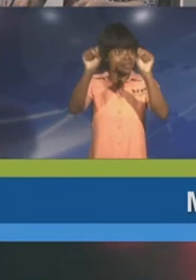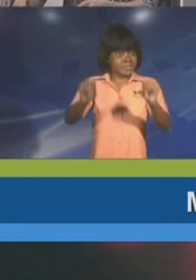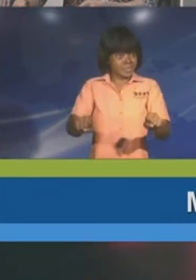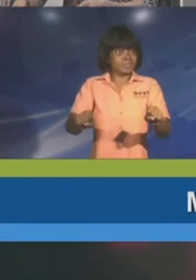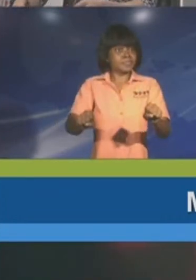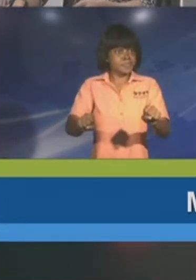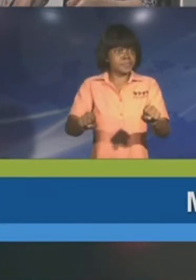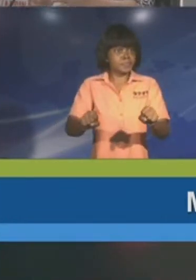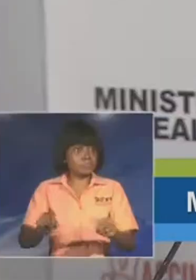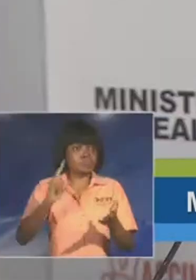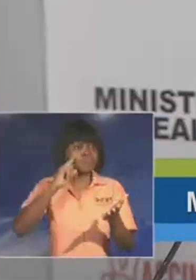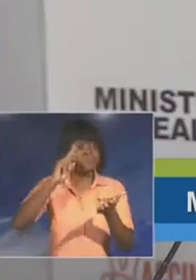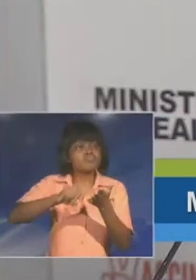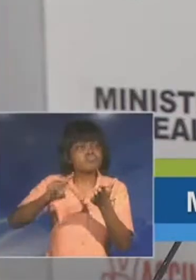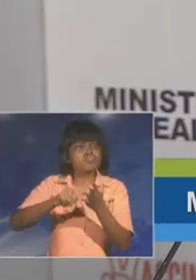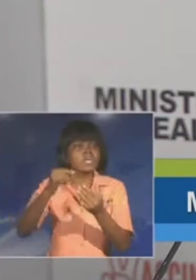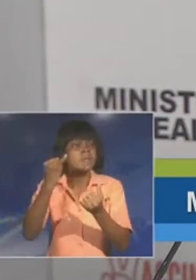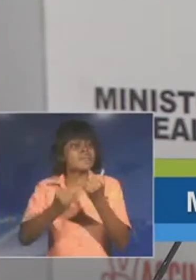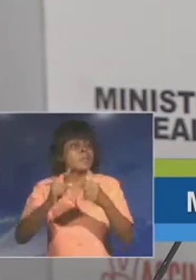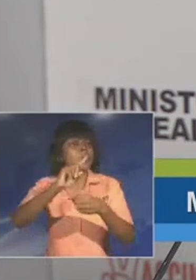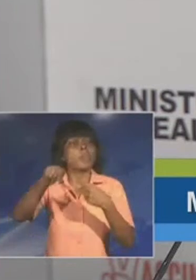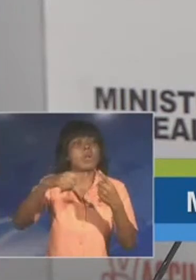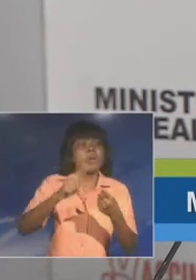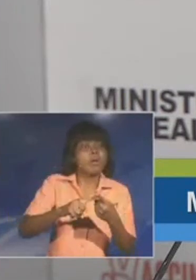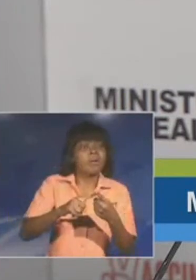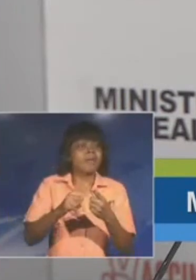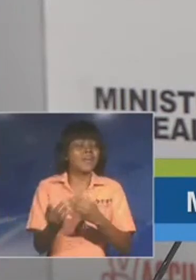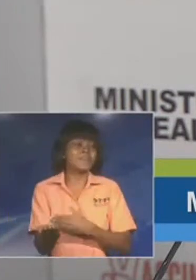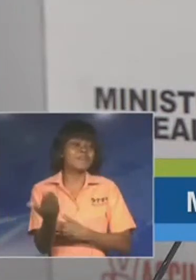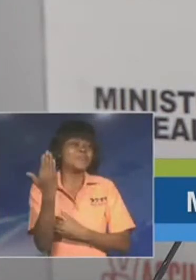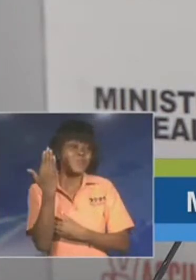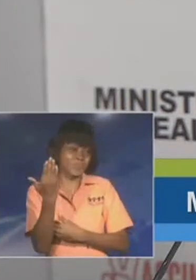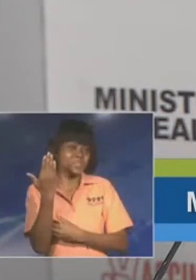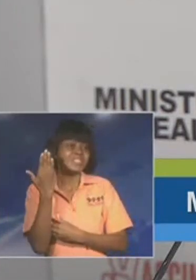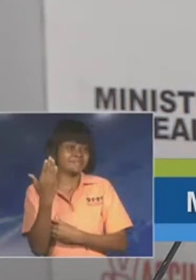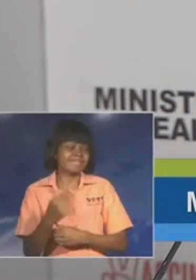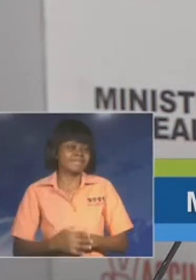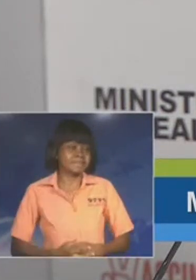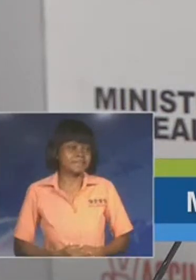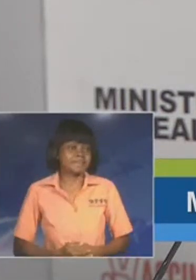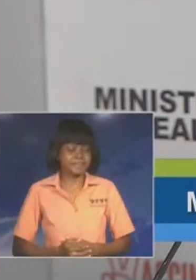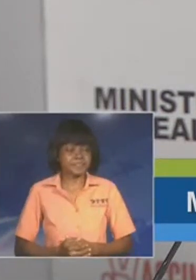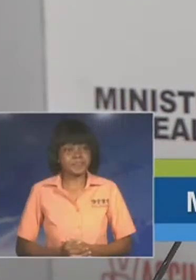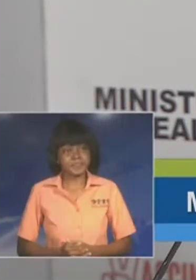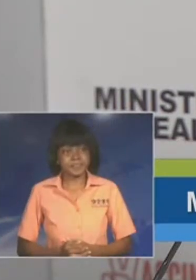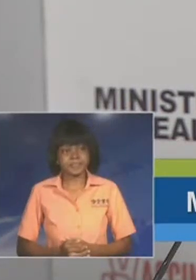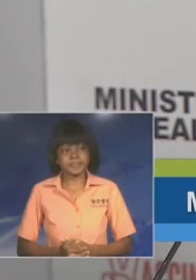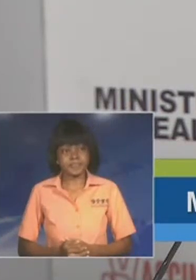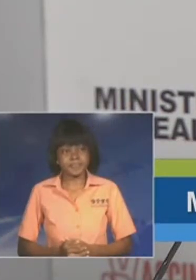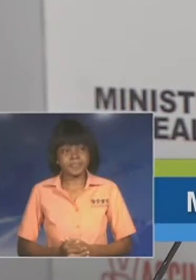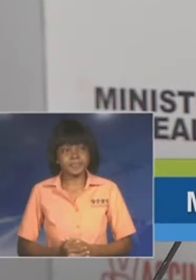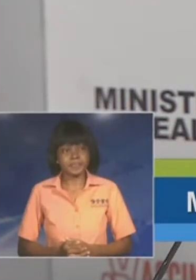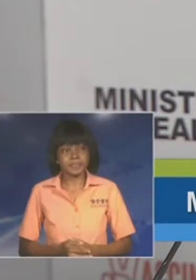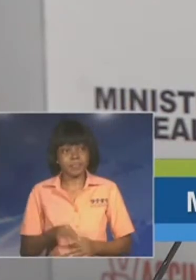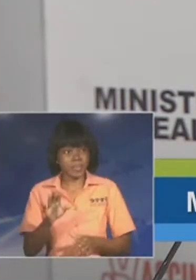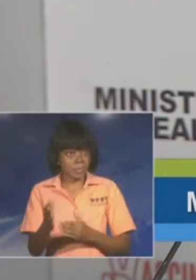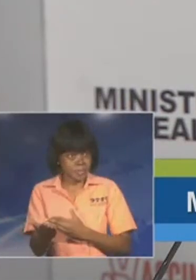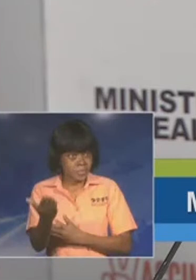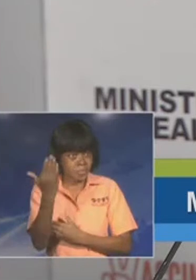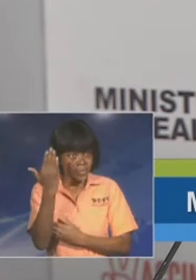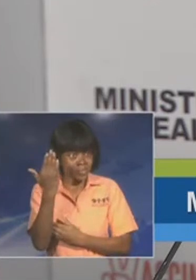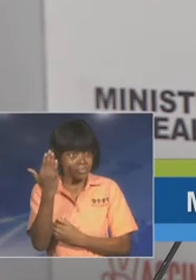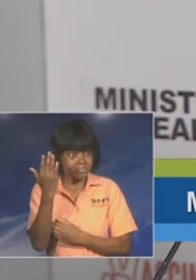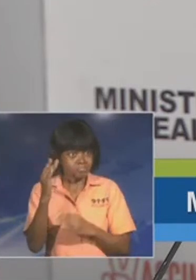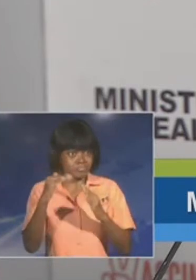7 a.m. this morning, the 5th of May 2022. This morning, the hospital occupancy, or